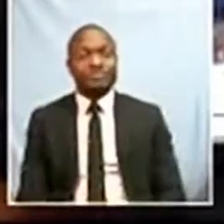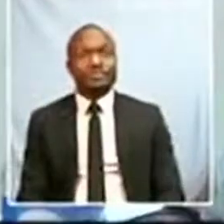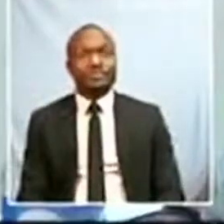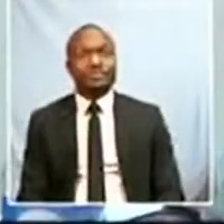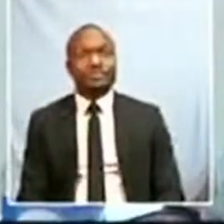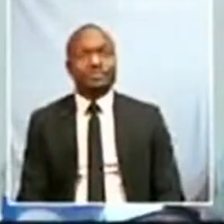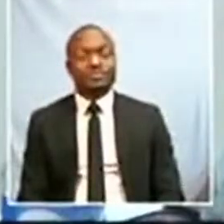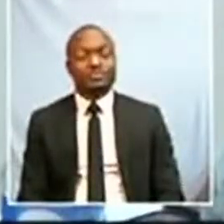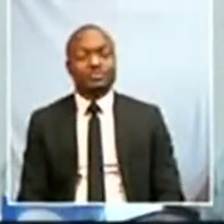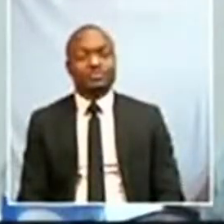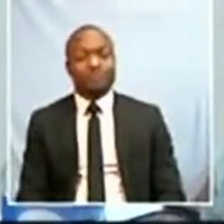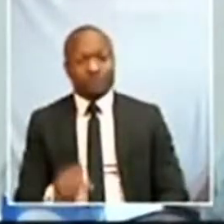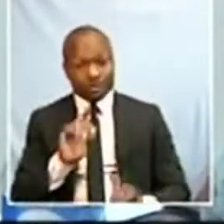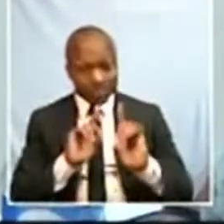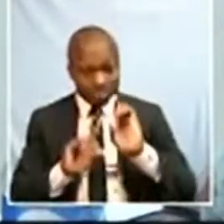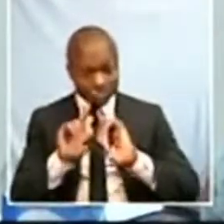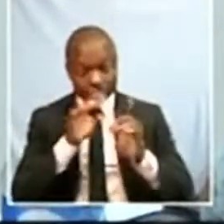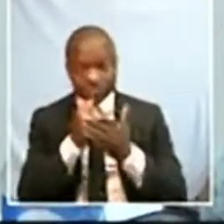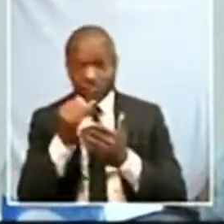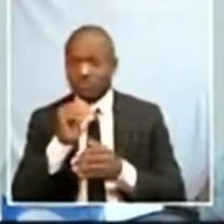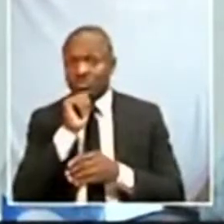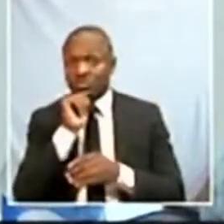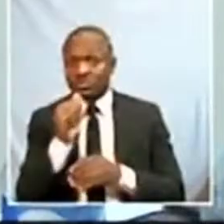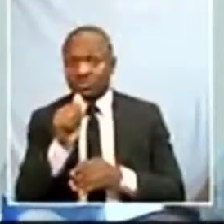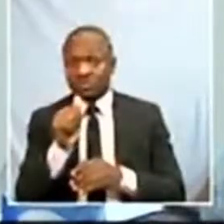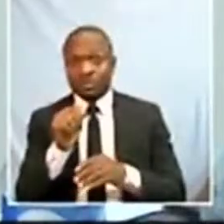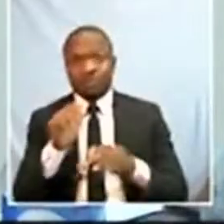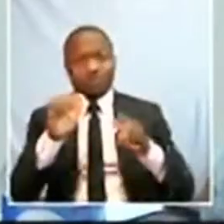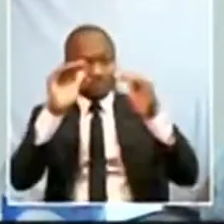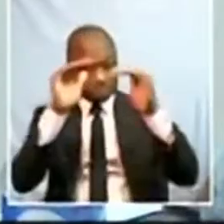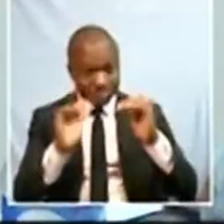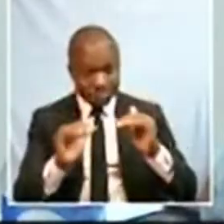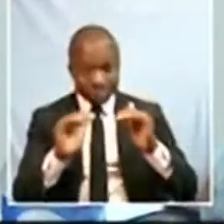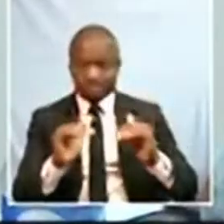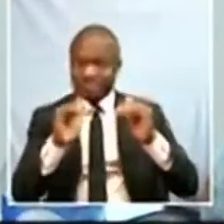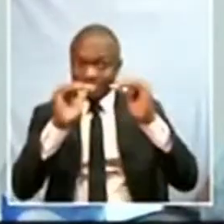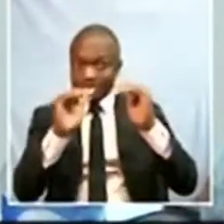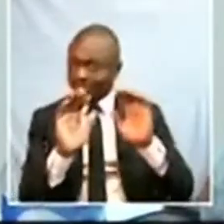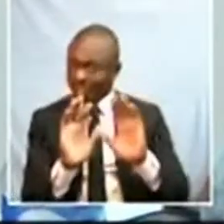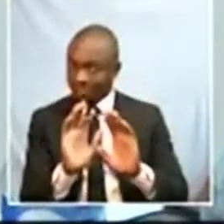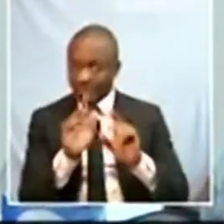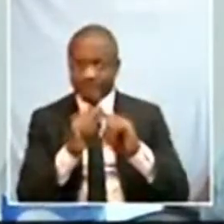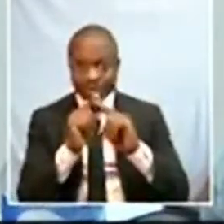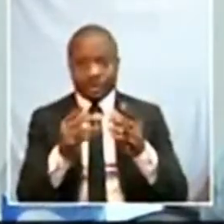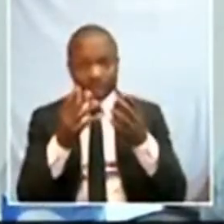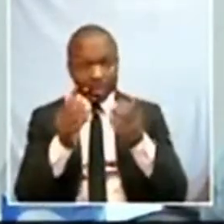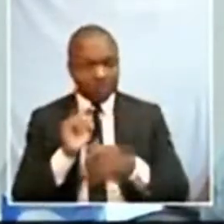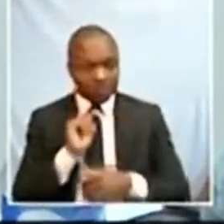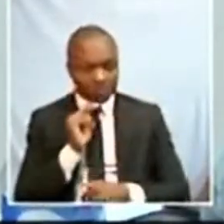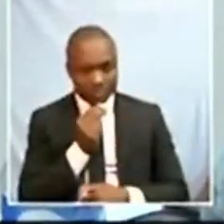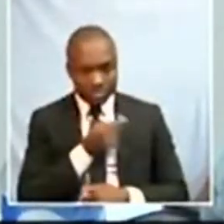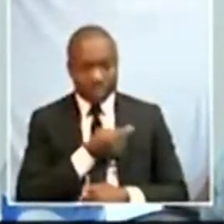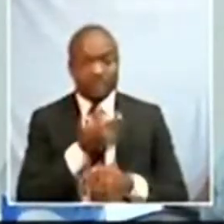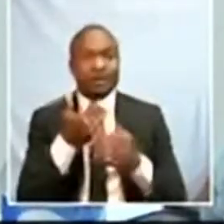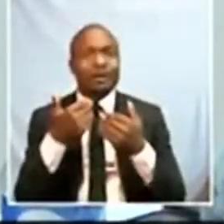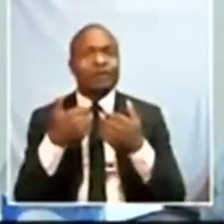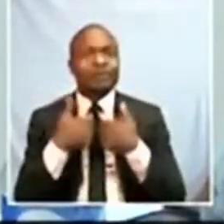they were. I have not degraded you or regraded you, but I want us to have